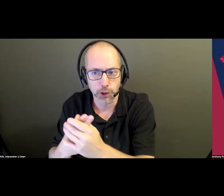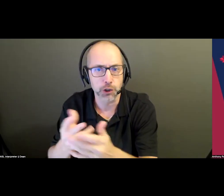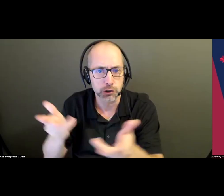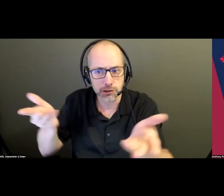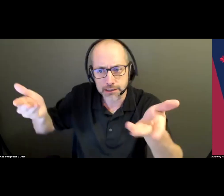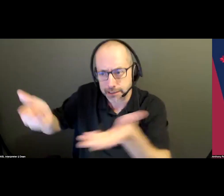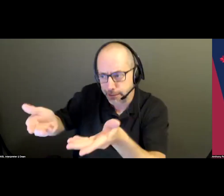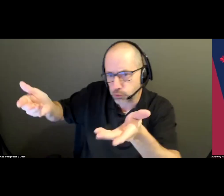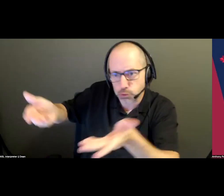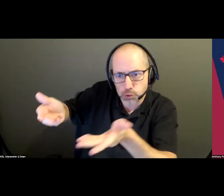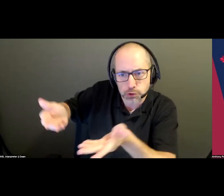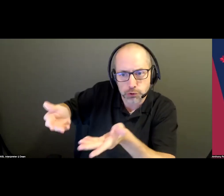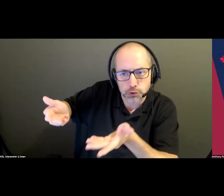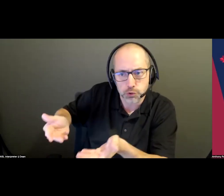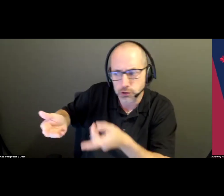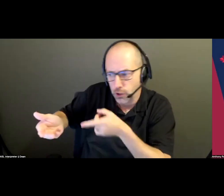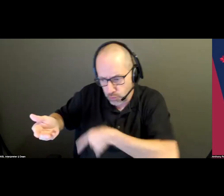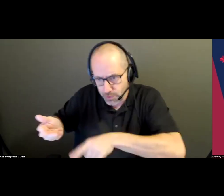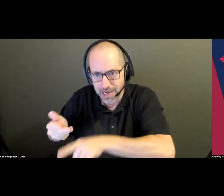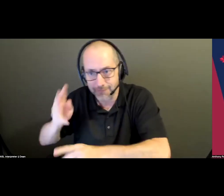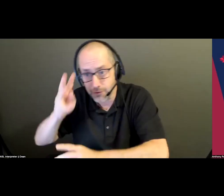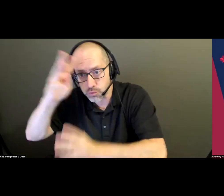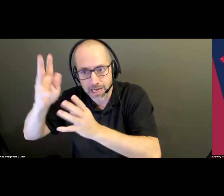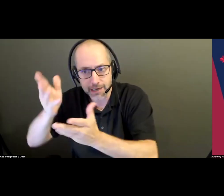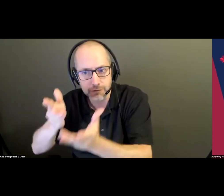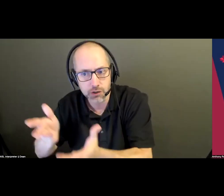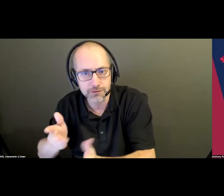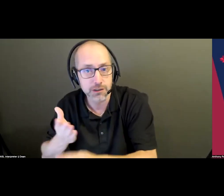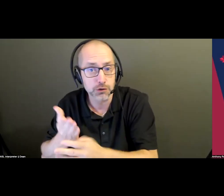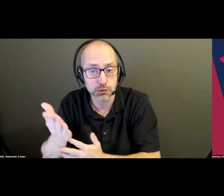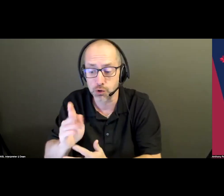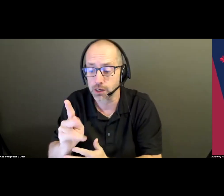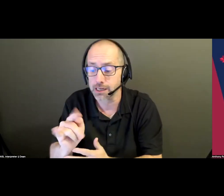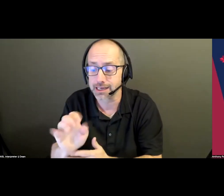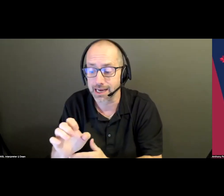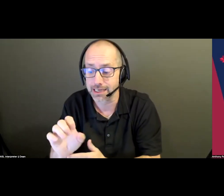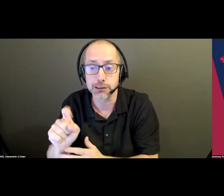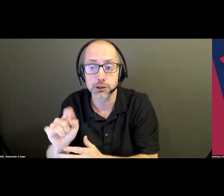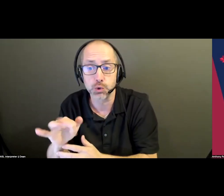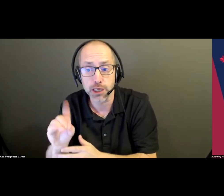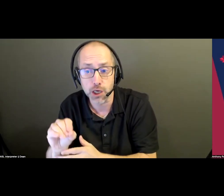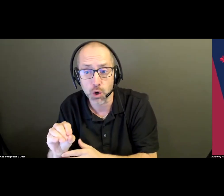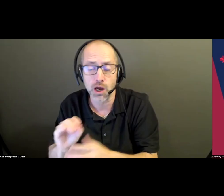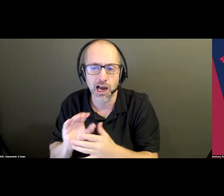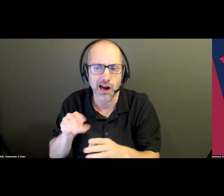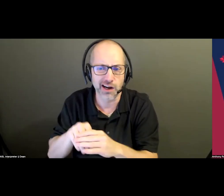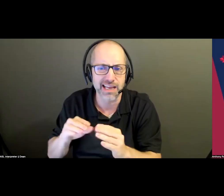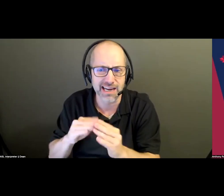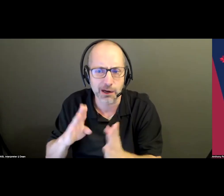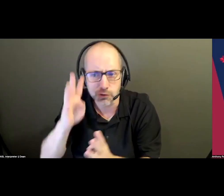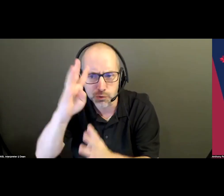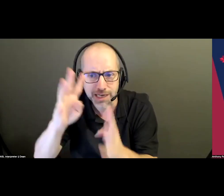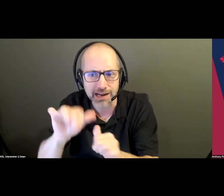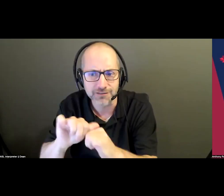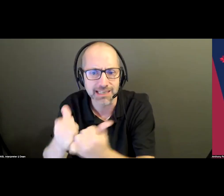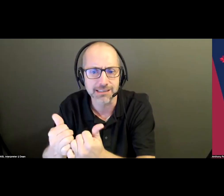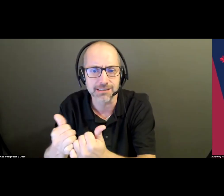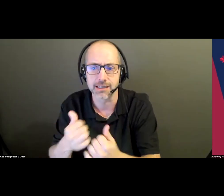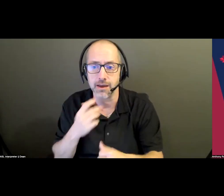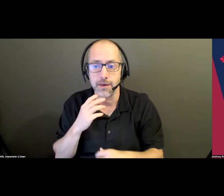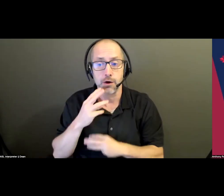creative services through our KITE Studio, our in-house creative agency. We also create global